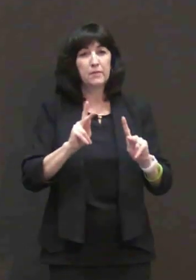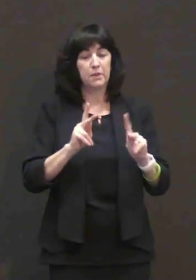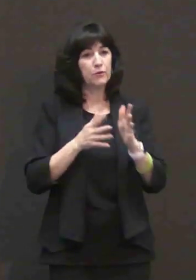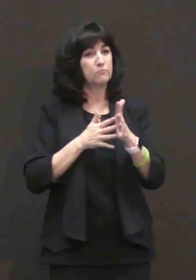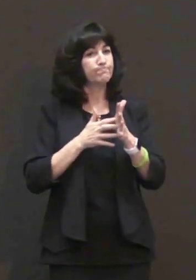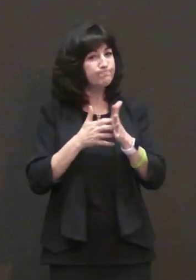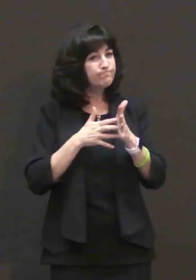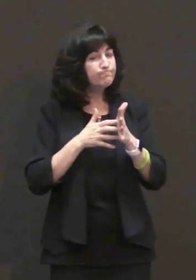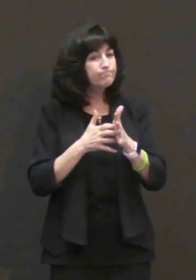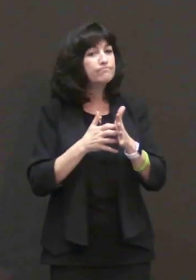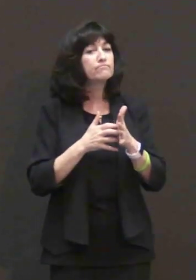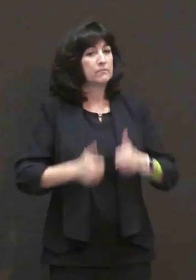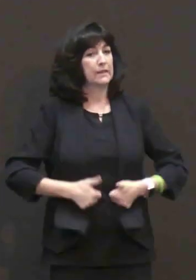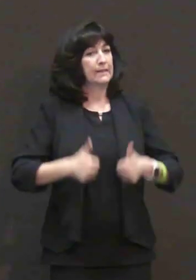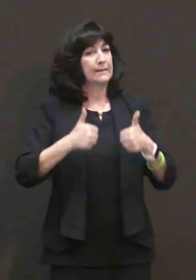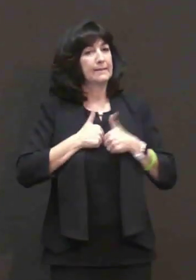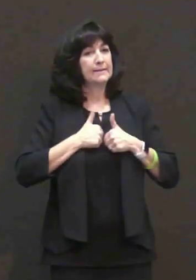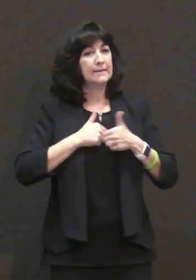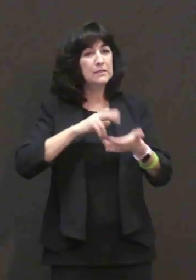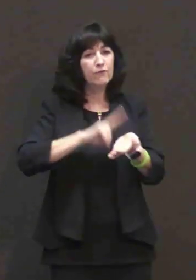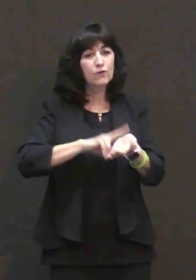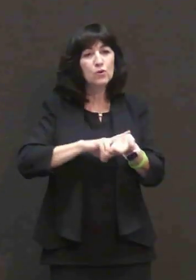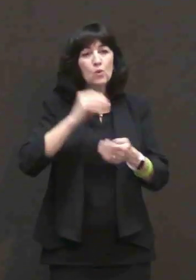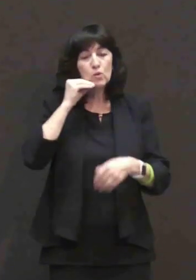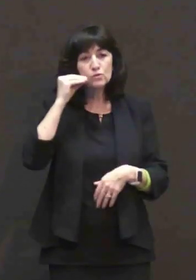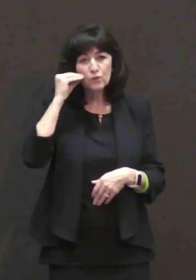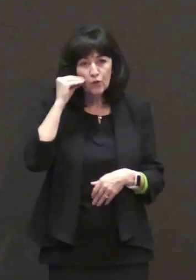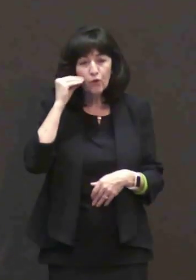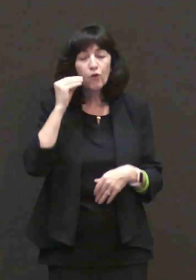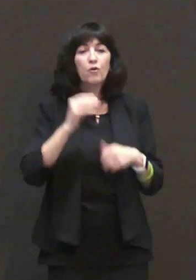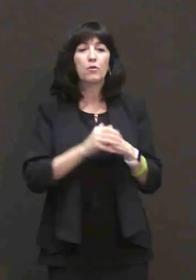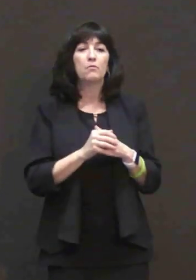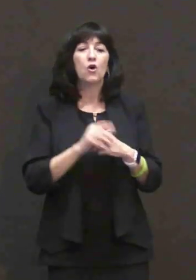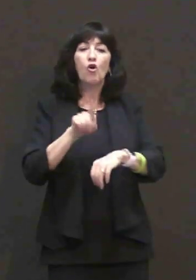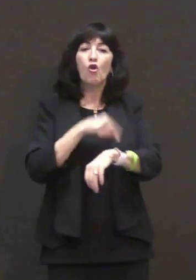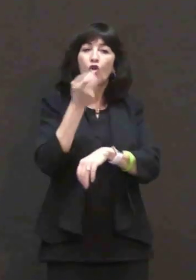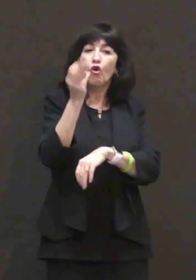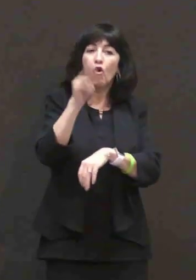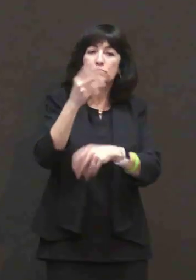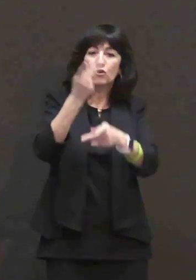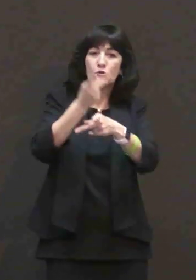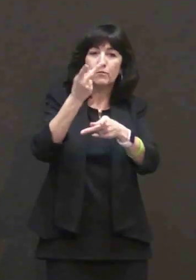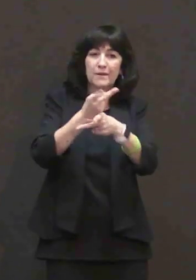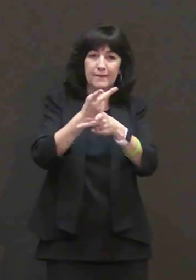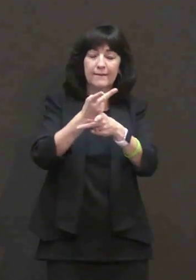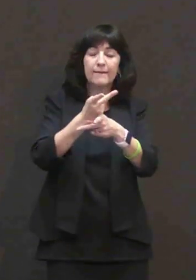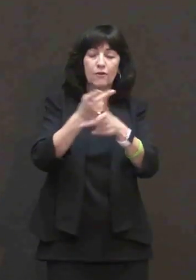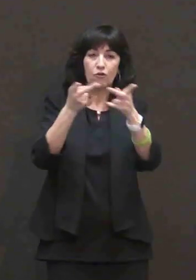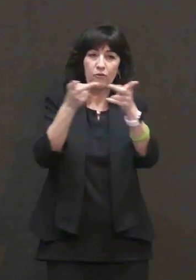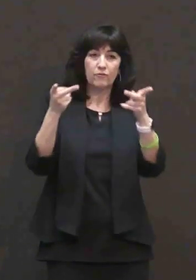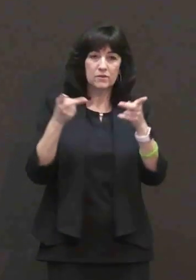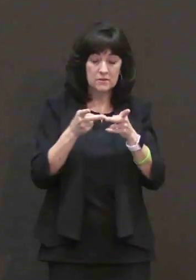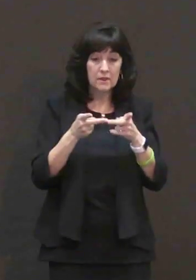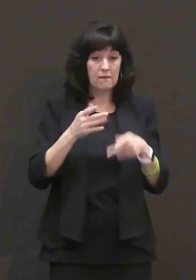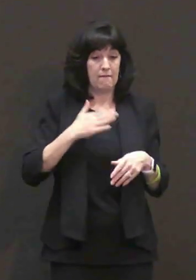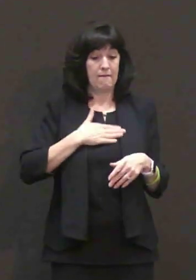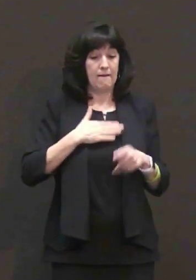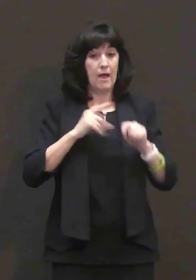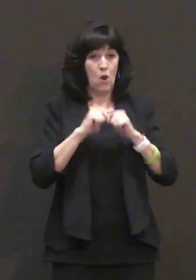care settings. And so a number of measures have taken place. Our team has gone out to the long-term